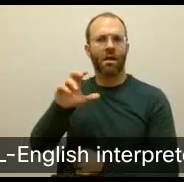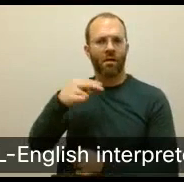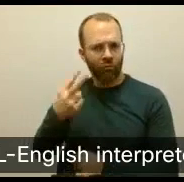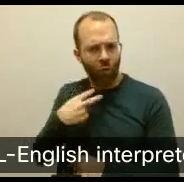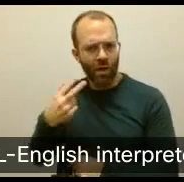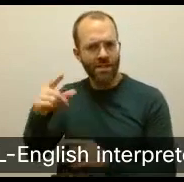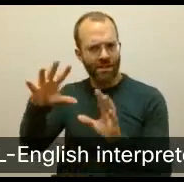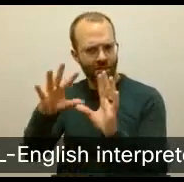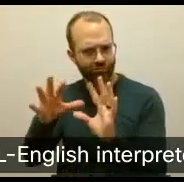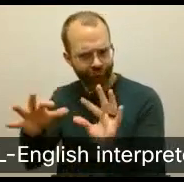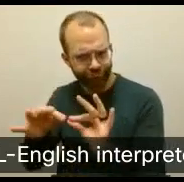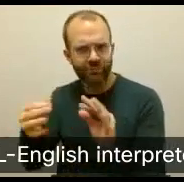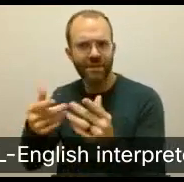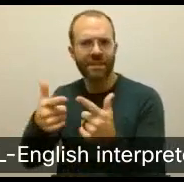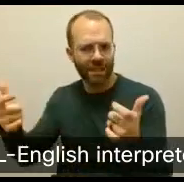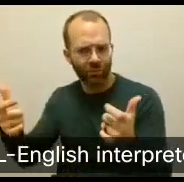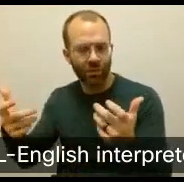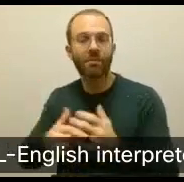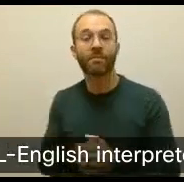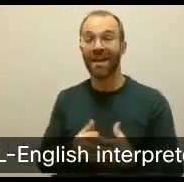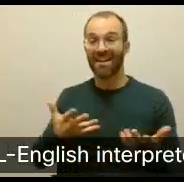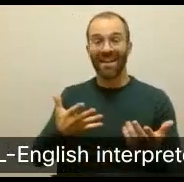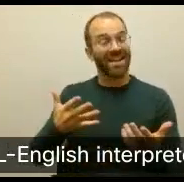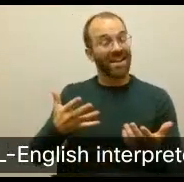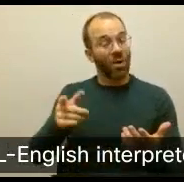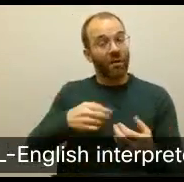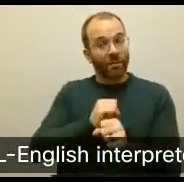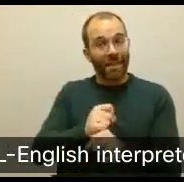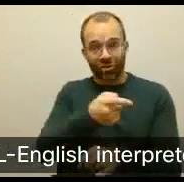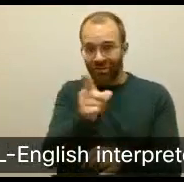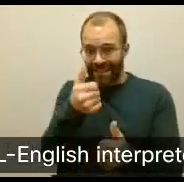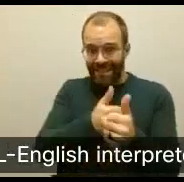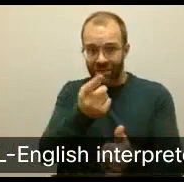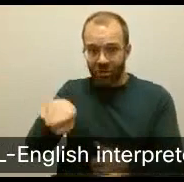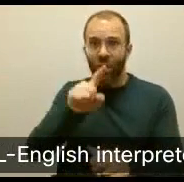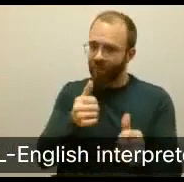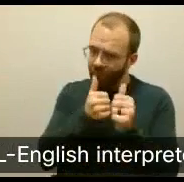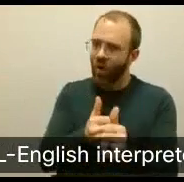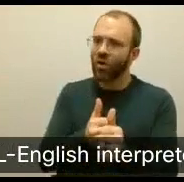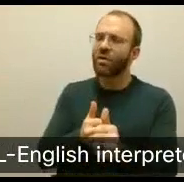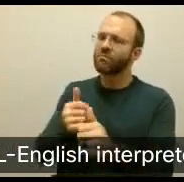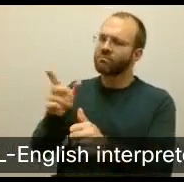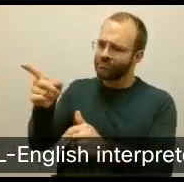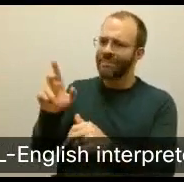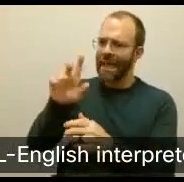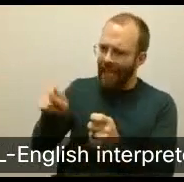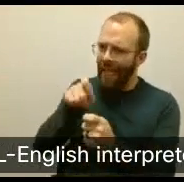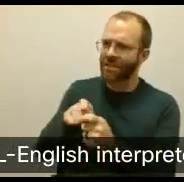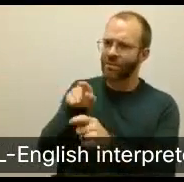remind us, we want to make sure as writers that we accurately represent the point of view of the original source.